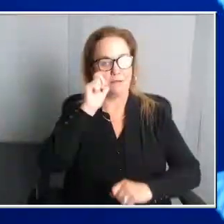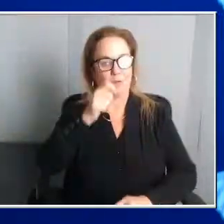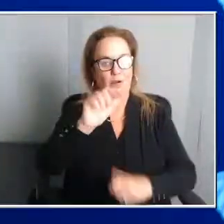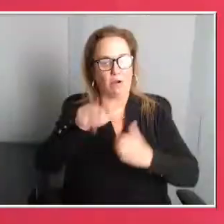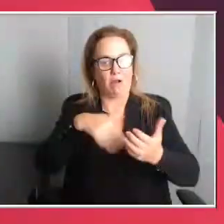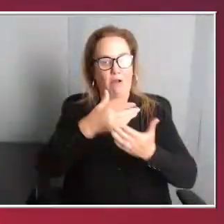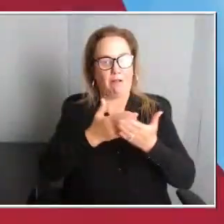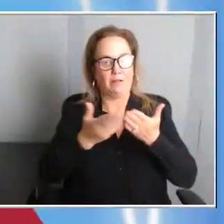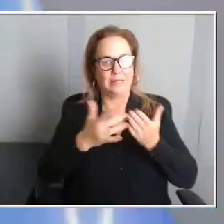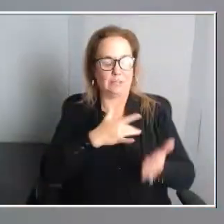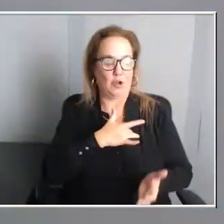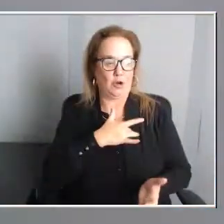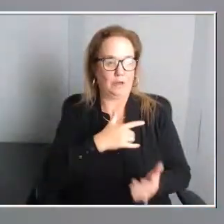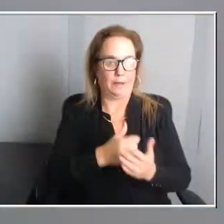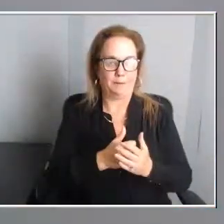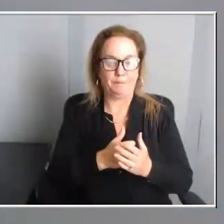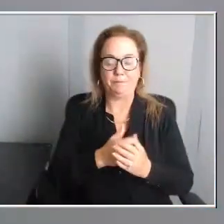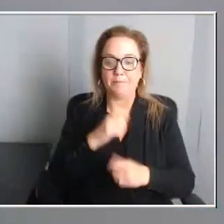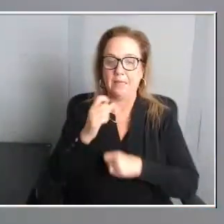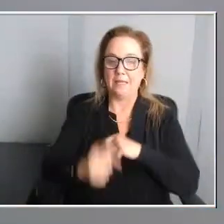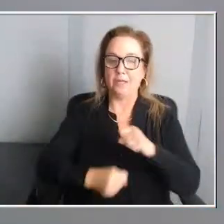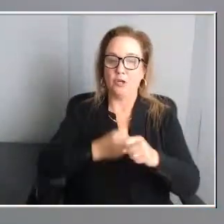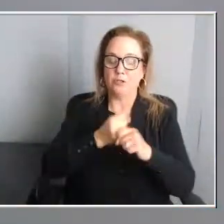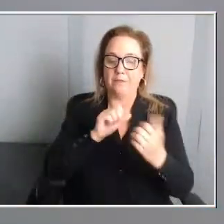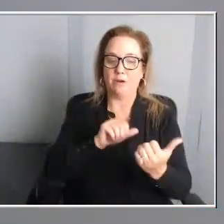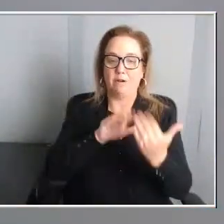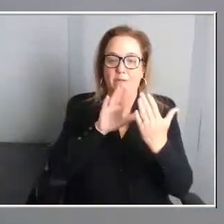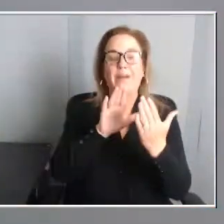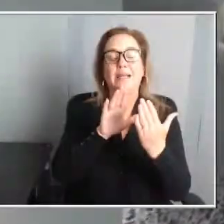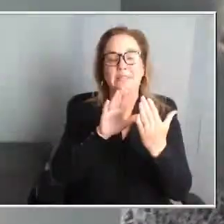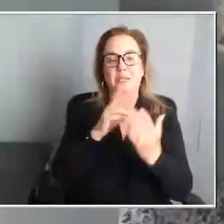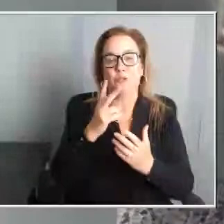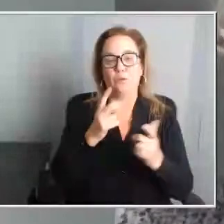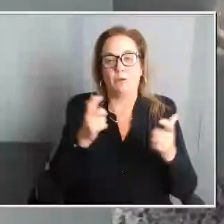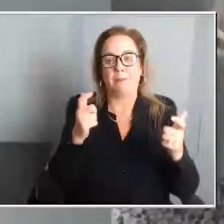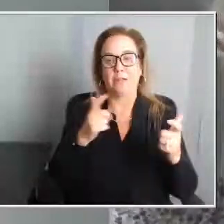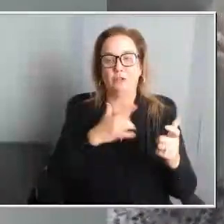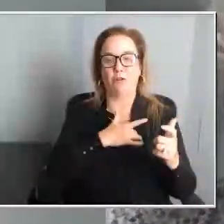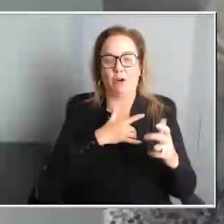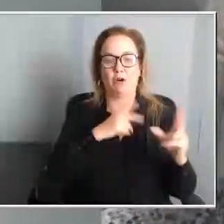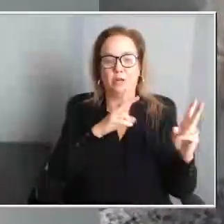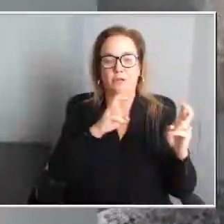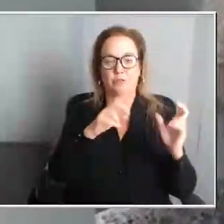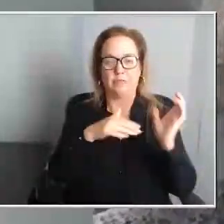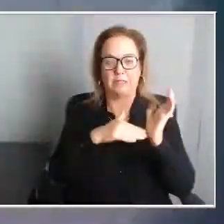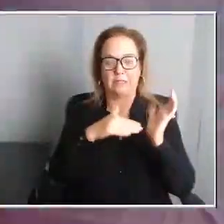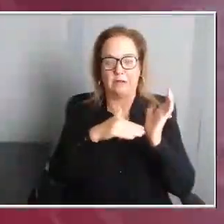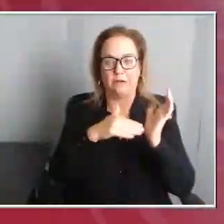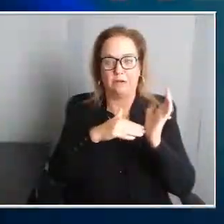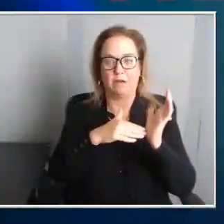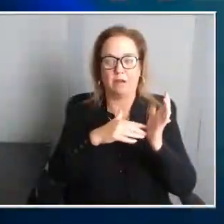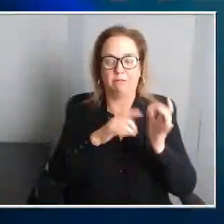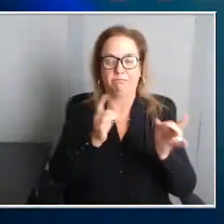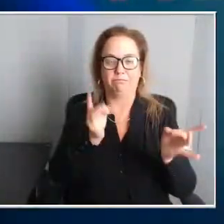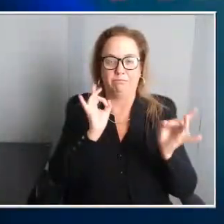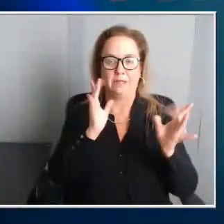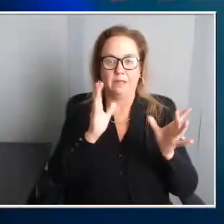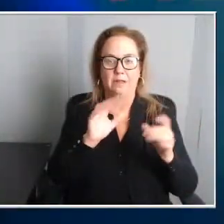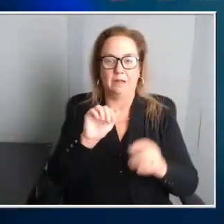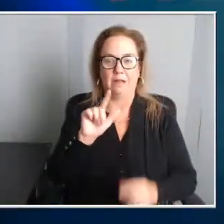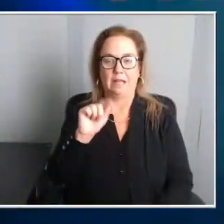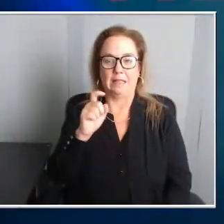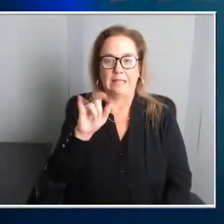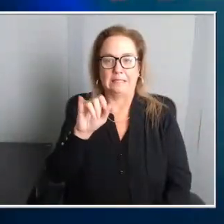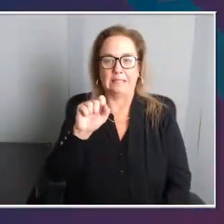Heart. Years after facing 2 major heart issues, this doctor got a devastating blow. I'm Alexis Del Cid